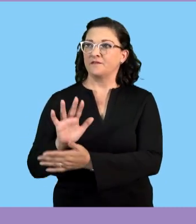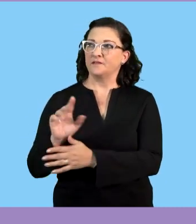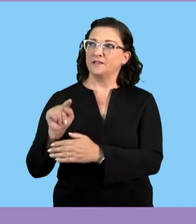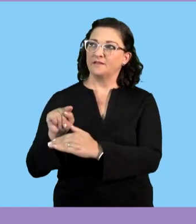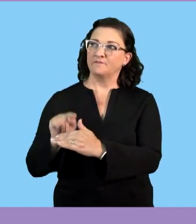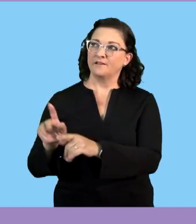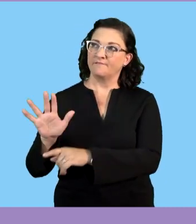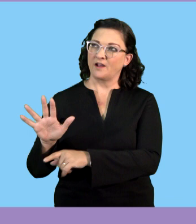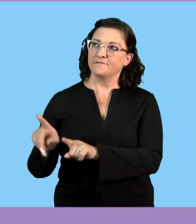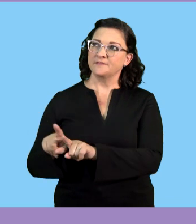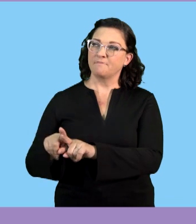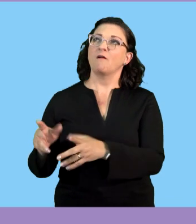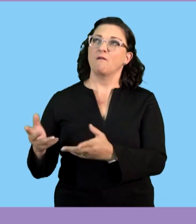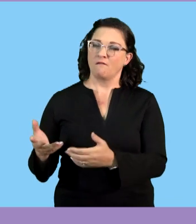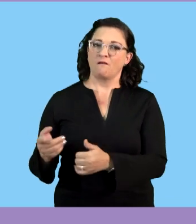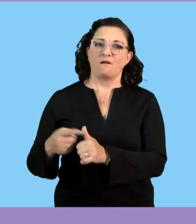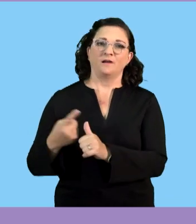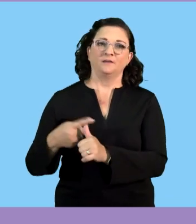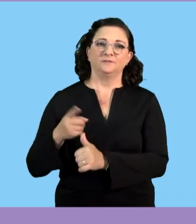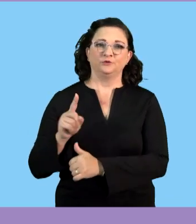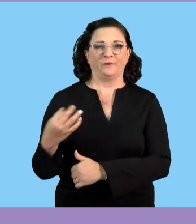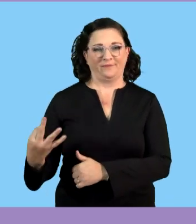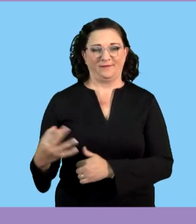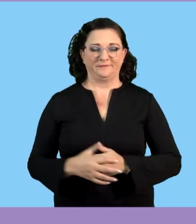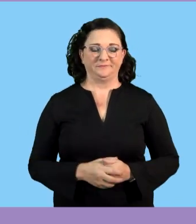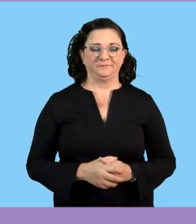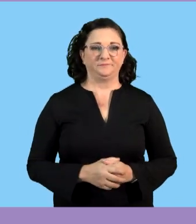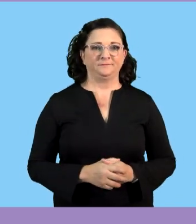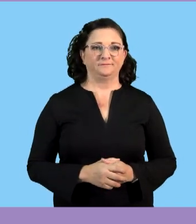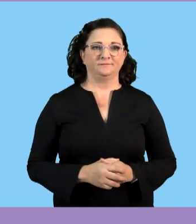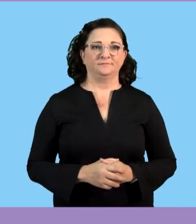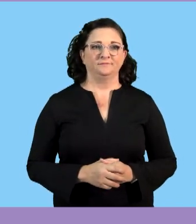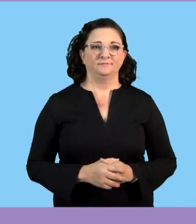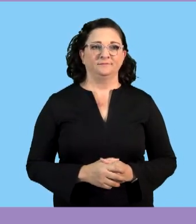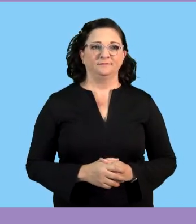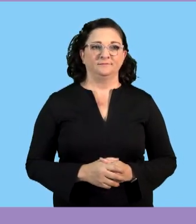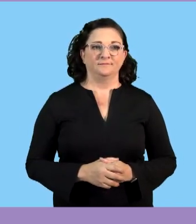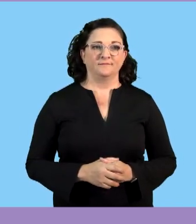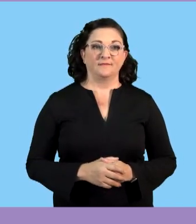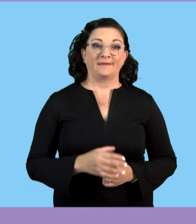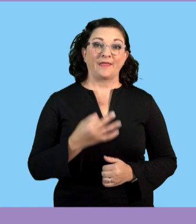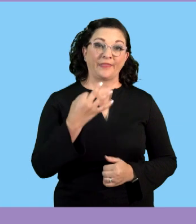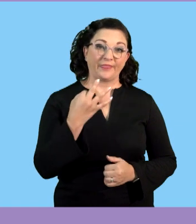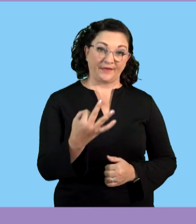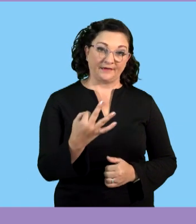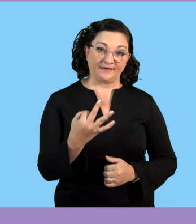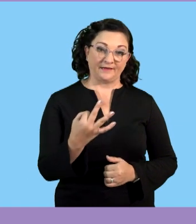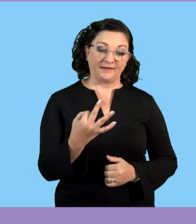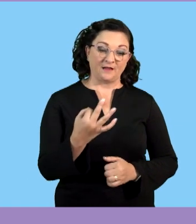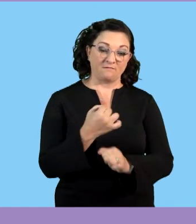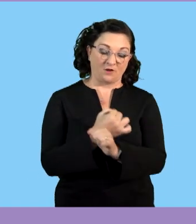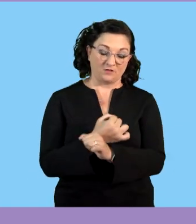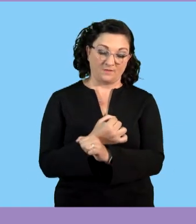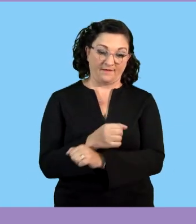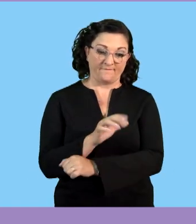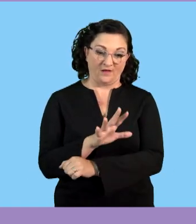divided by 5, which is going to give us just the 3 as our answer. So that means that this 3 was